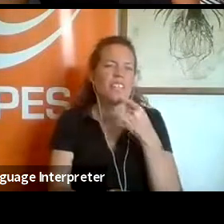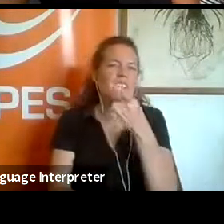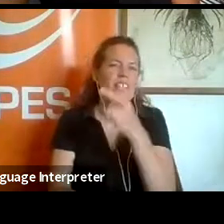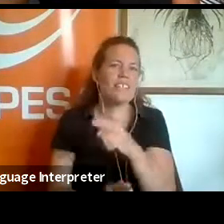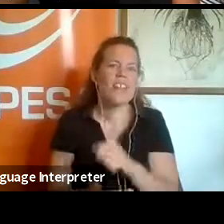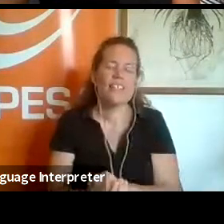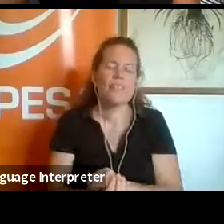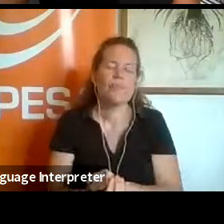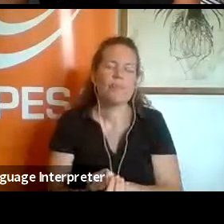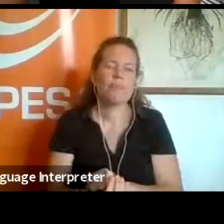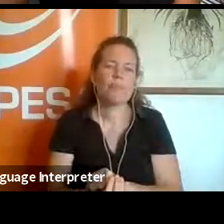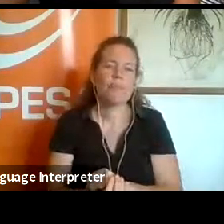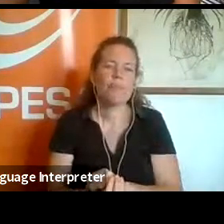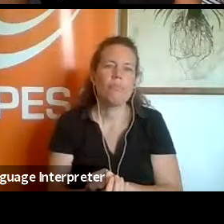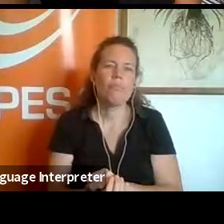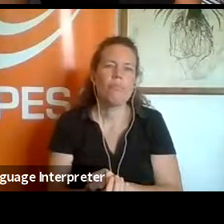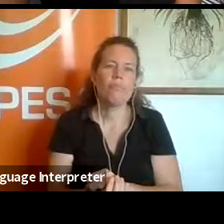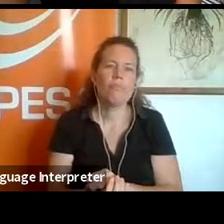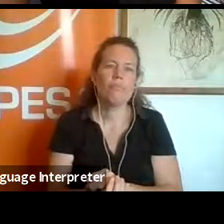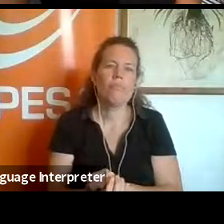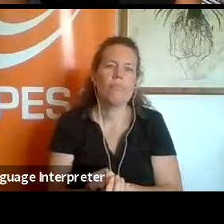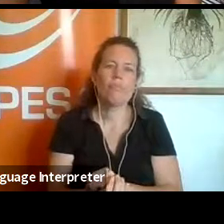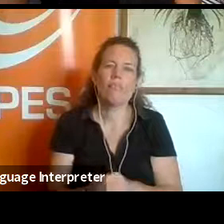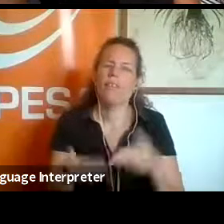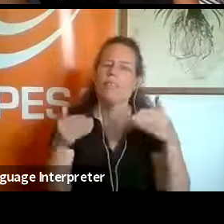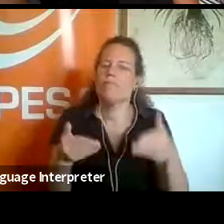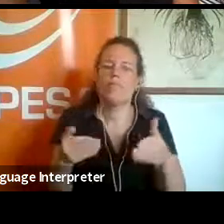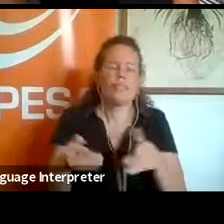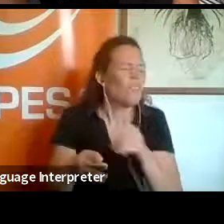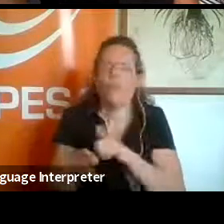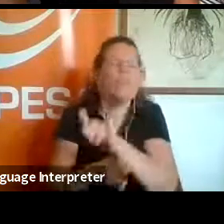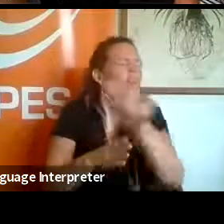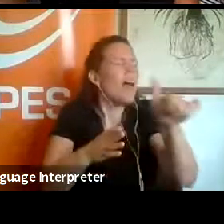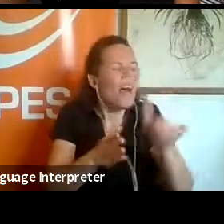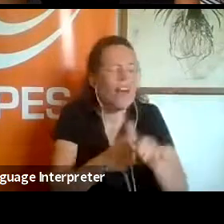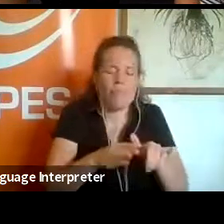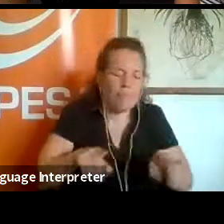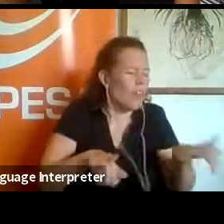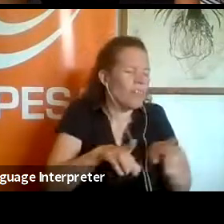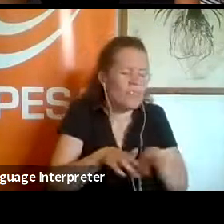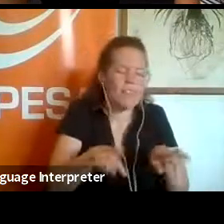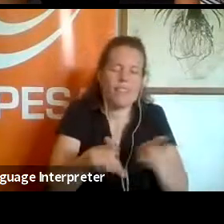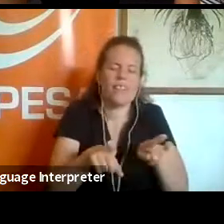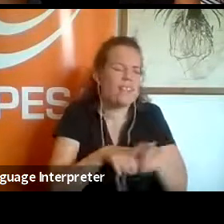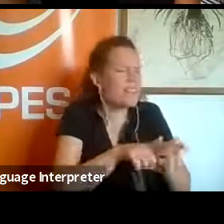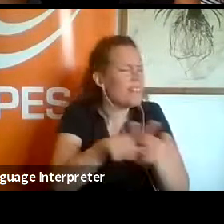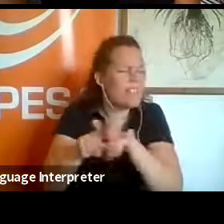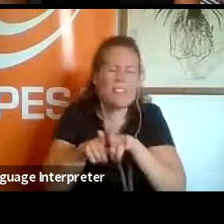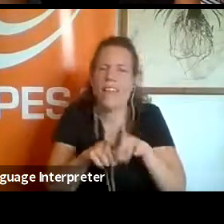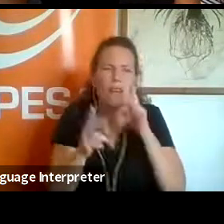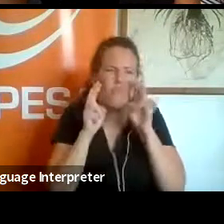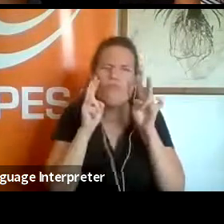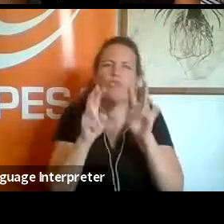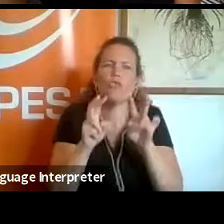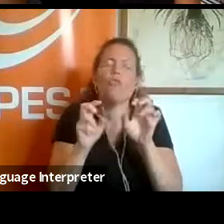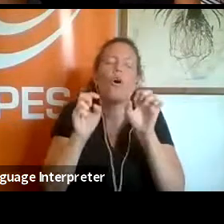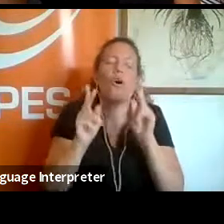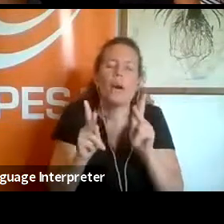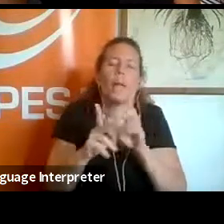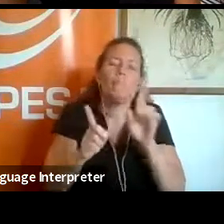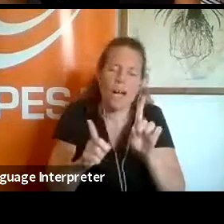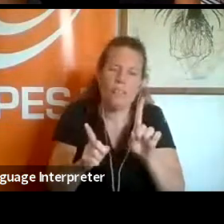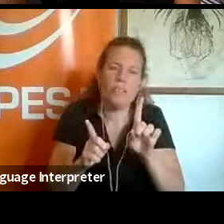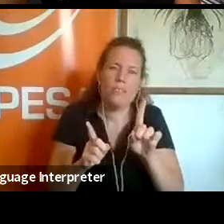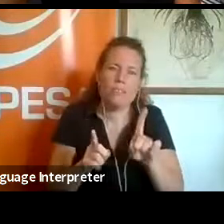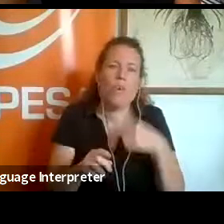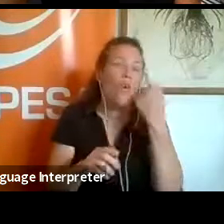not, why this is not everyone's views, it represented, the views of those that